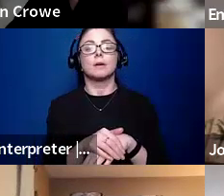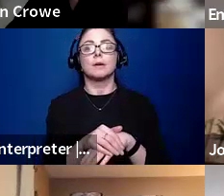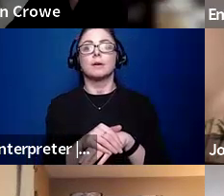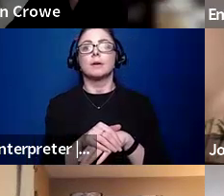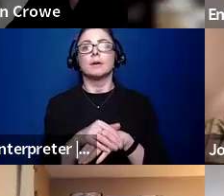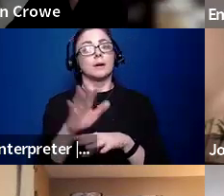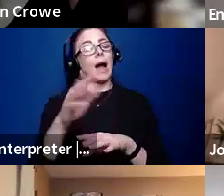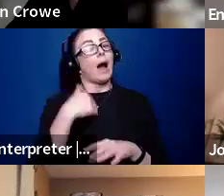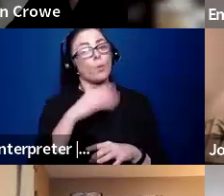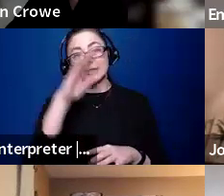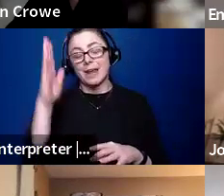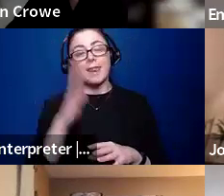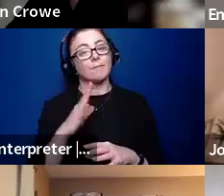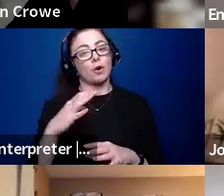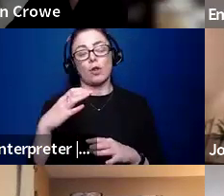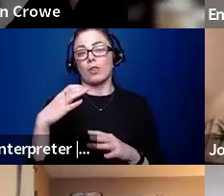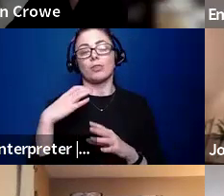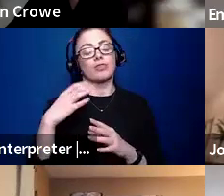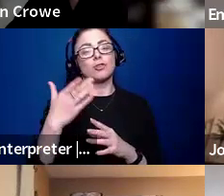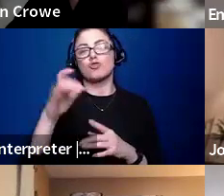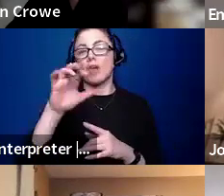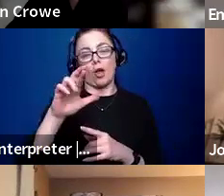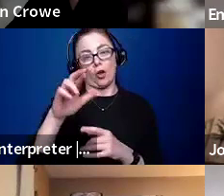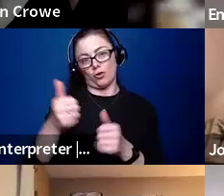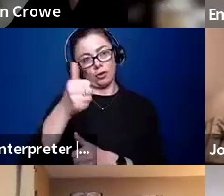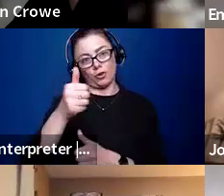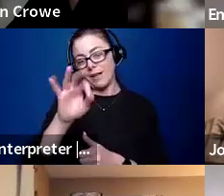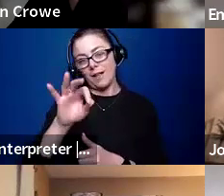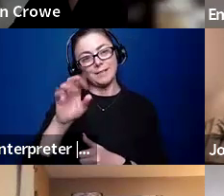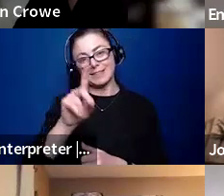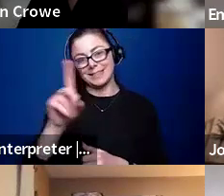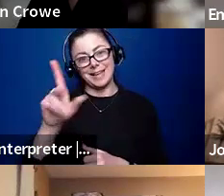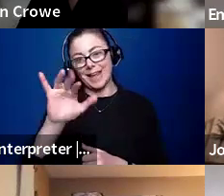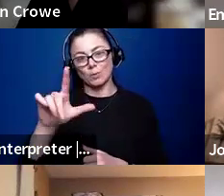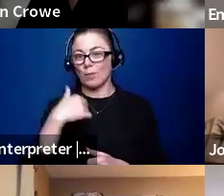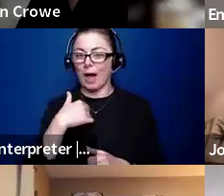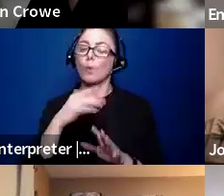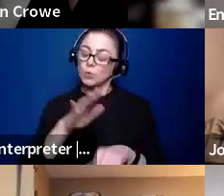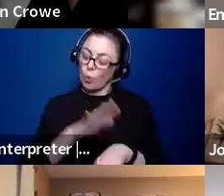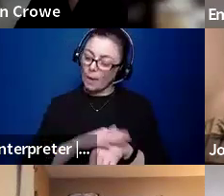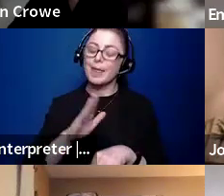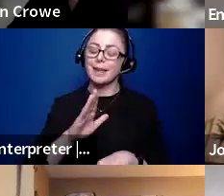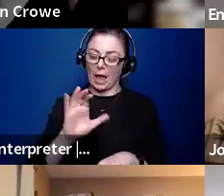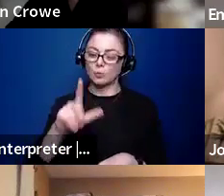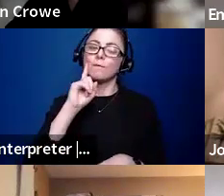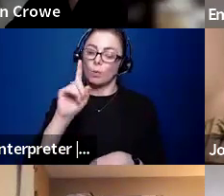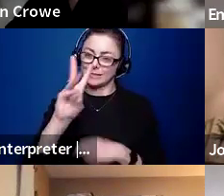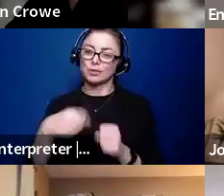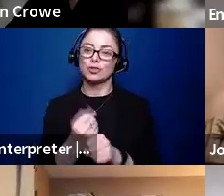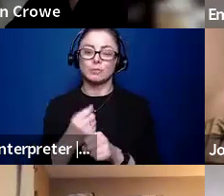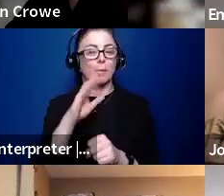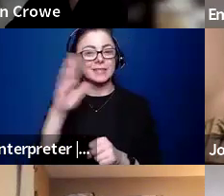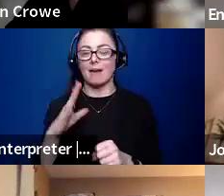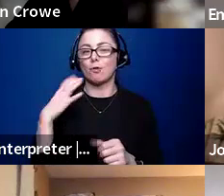never the chair of the DD Council. I was on the DD Council for 6 years, but I was never the chair. I was in education for 41